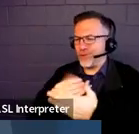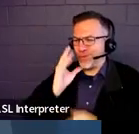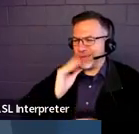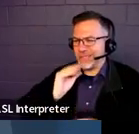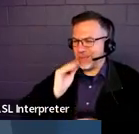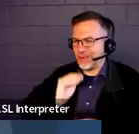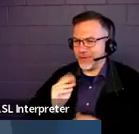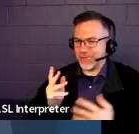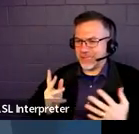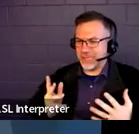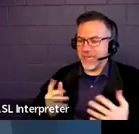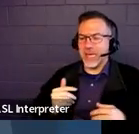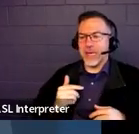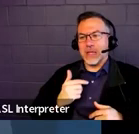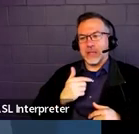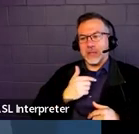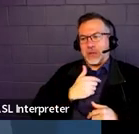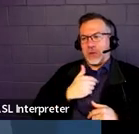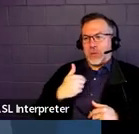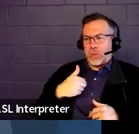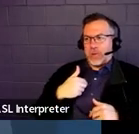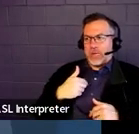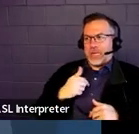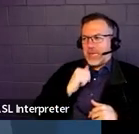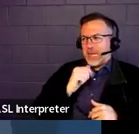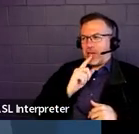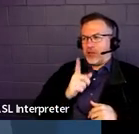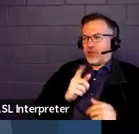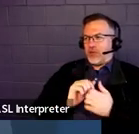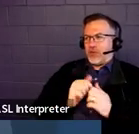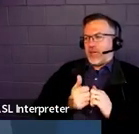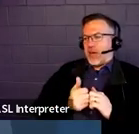we can document it in a way that is,